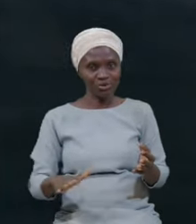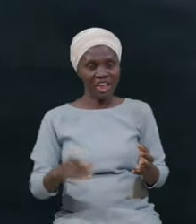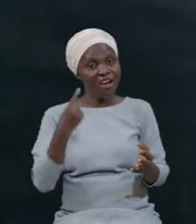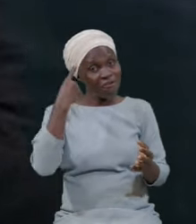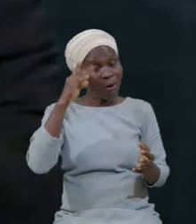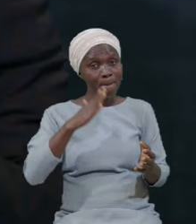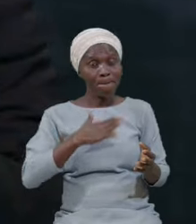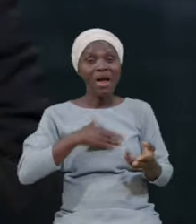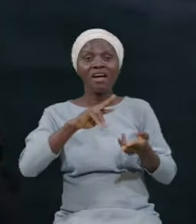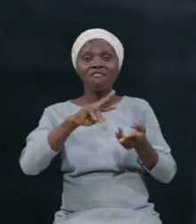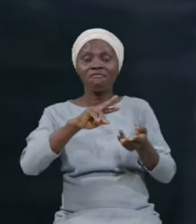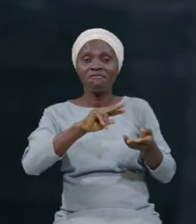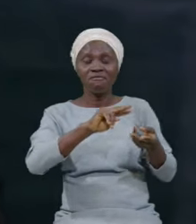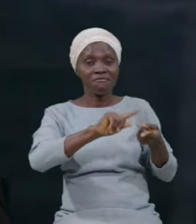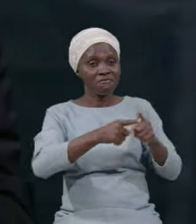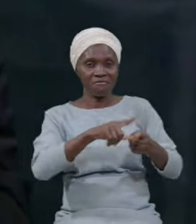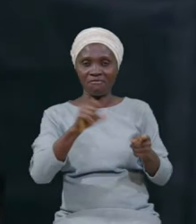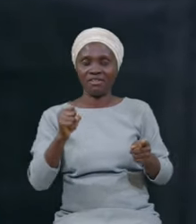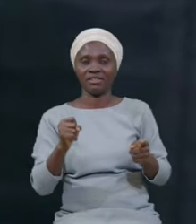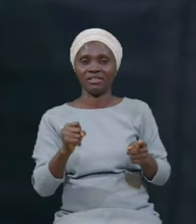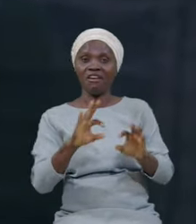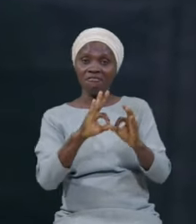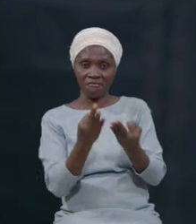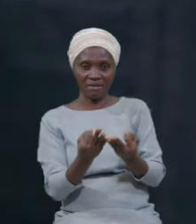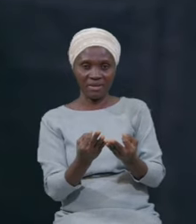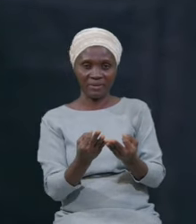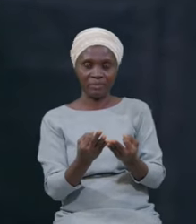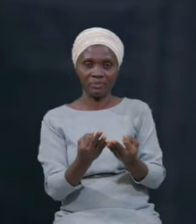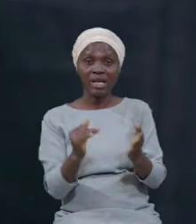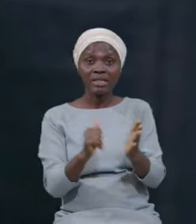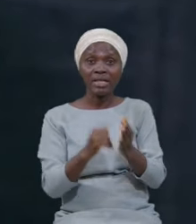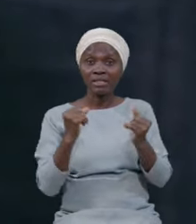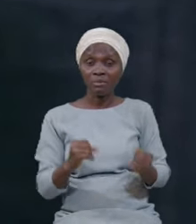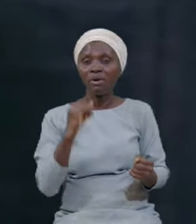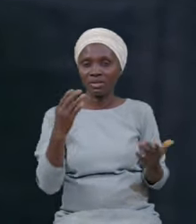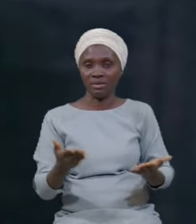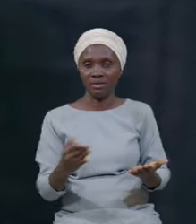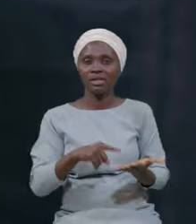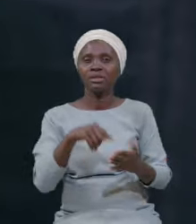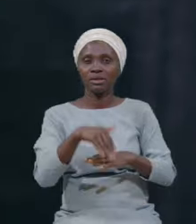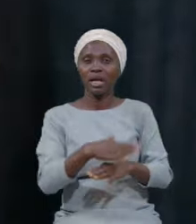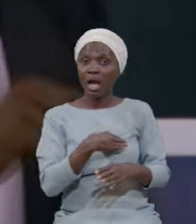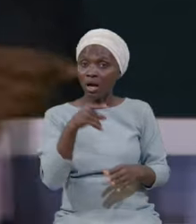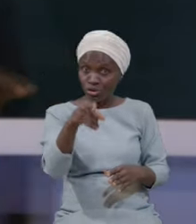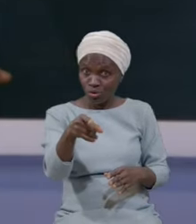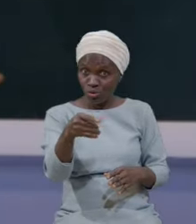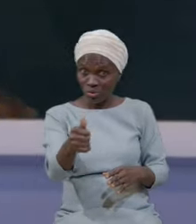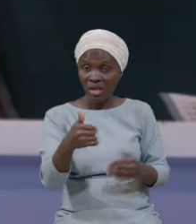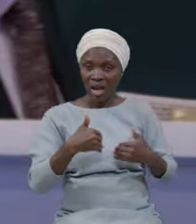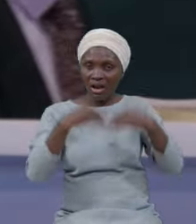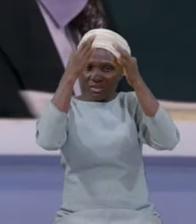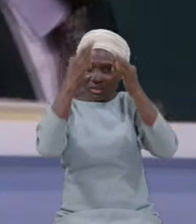That power is here tonight. And you have the decisive willingness. You